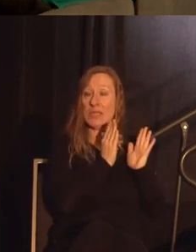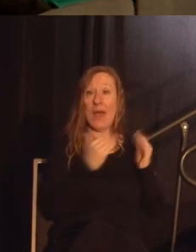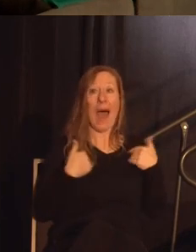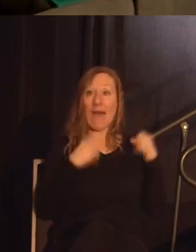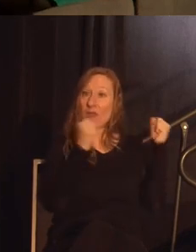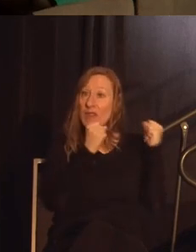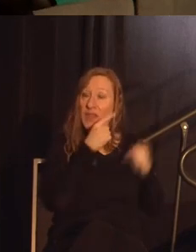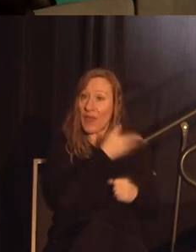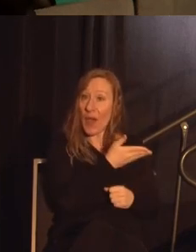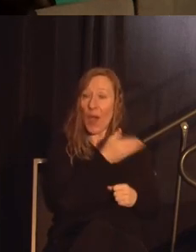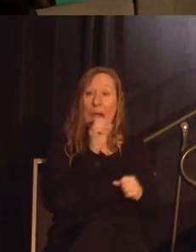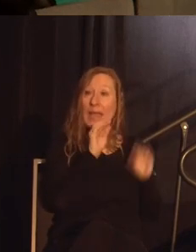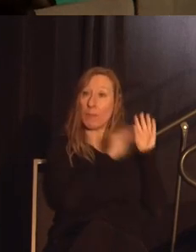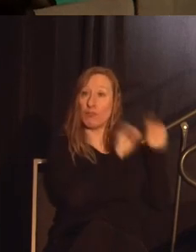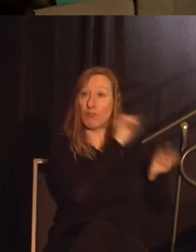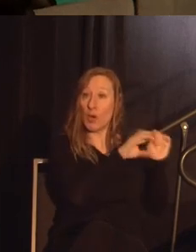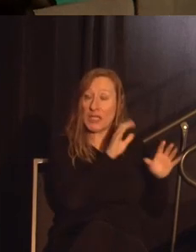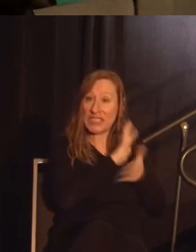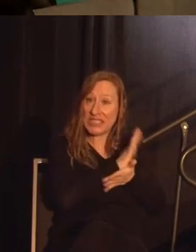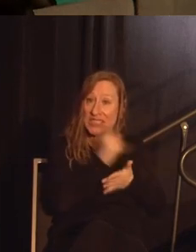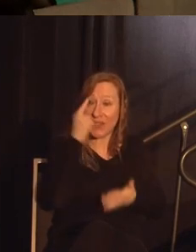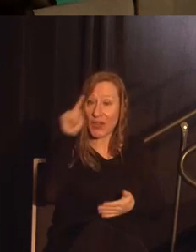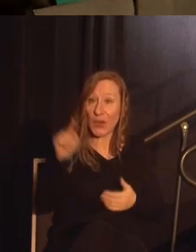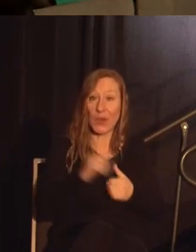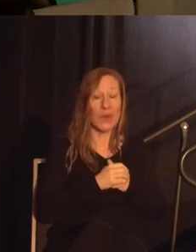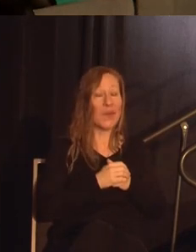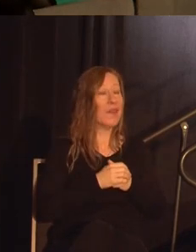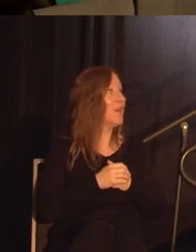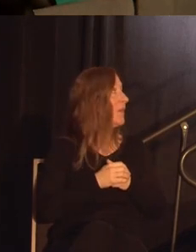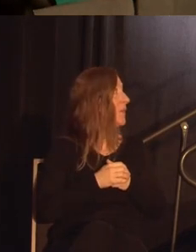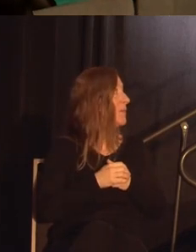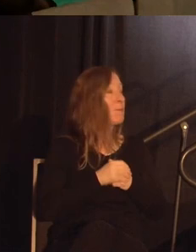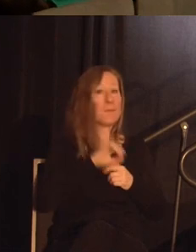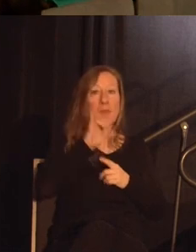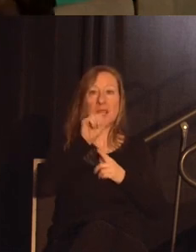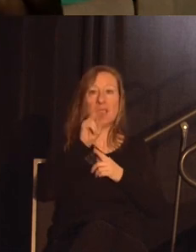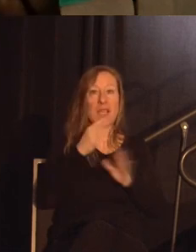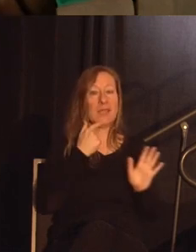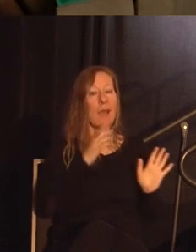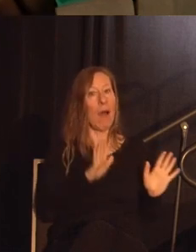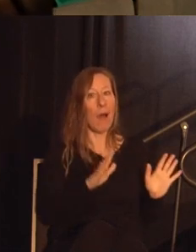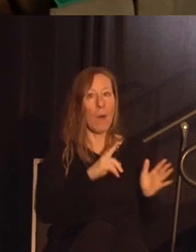Oh, my God. What are you doing to me right now?